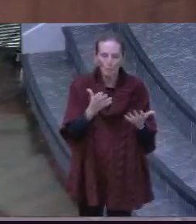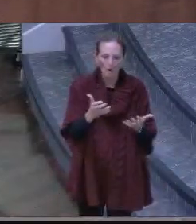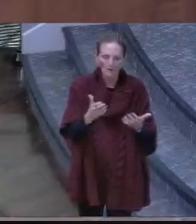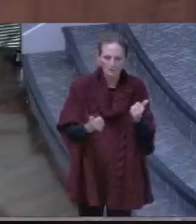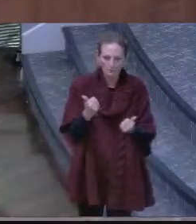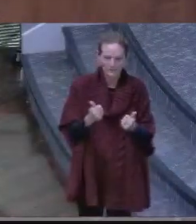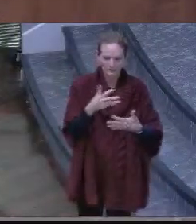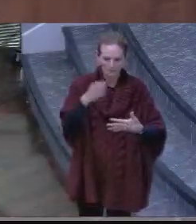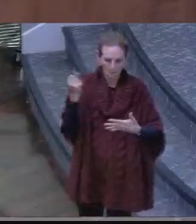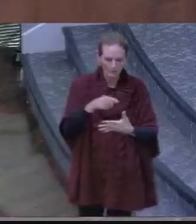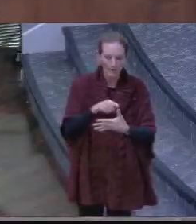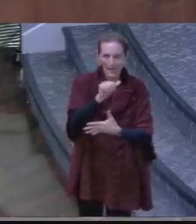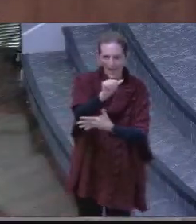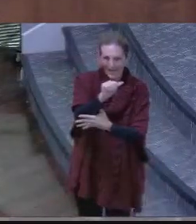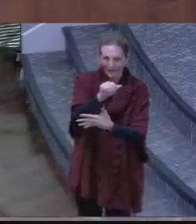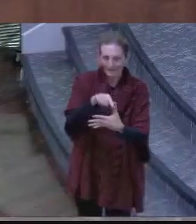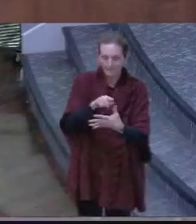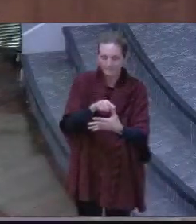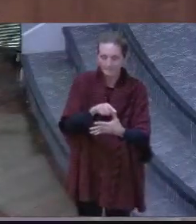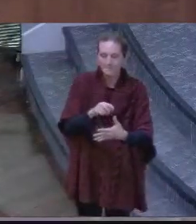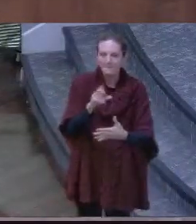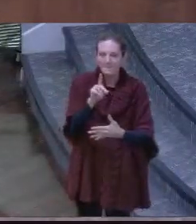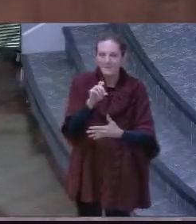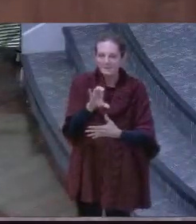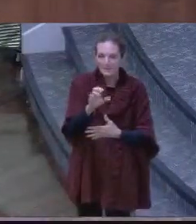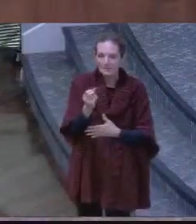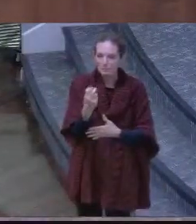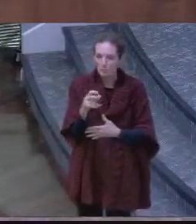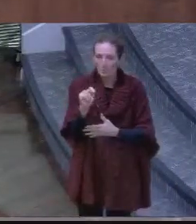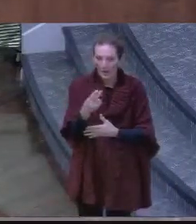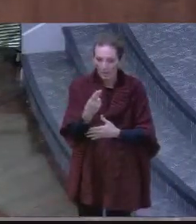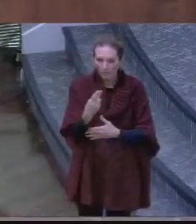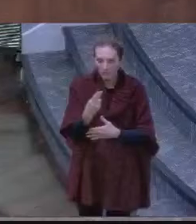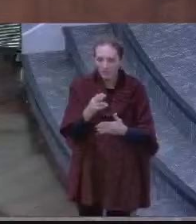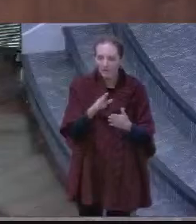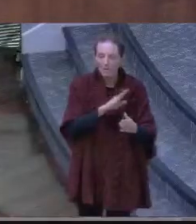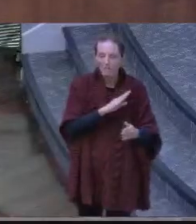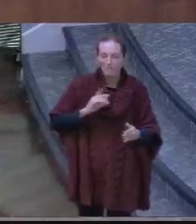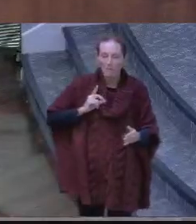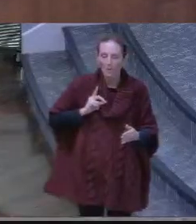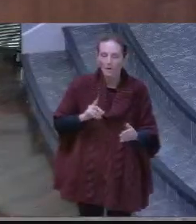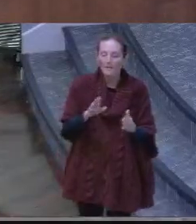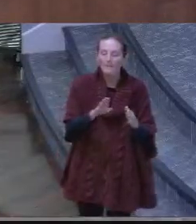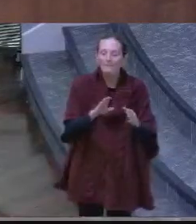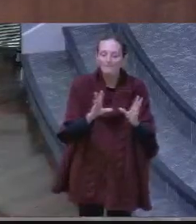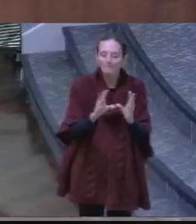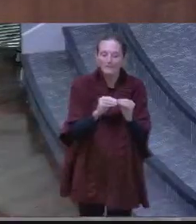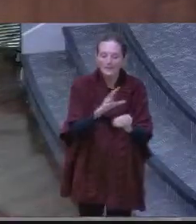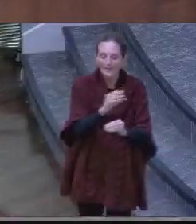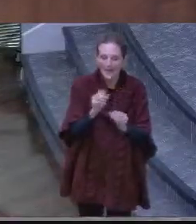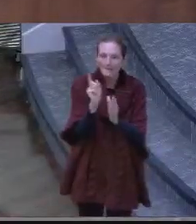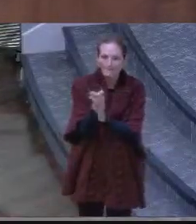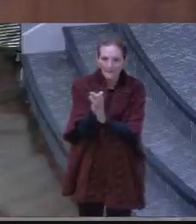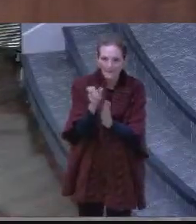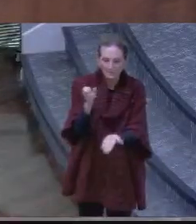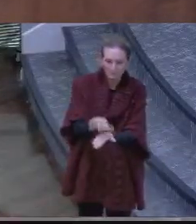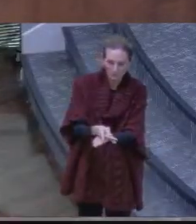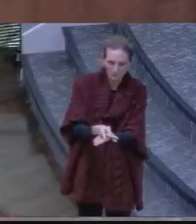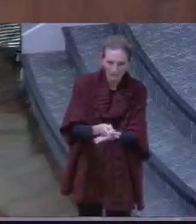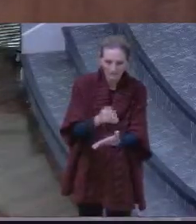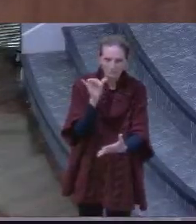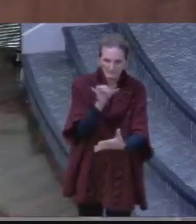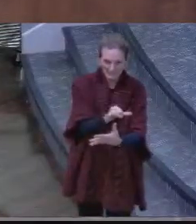A, December 12th, 2024 work session and board meeting minutes. Fine. Keep on the